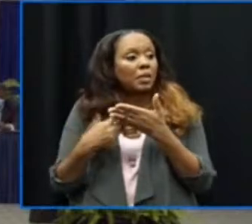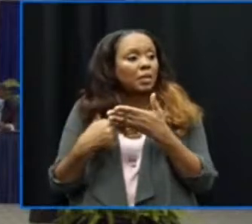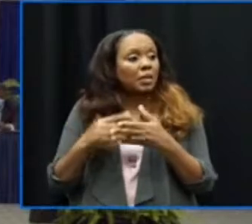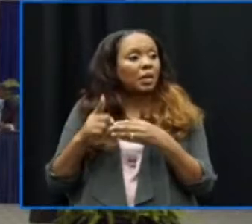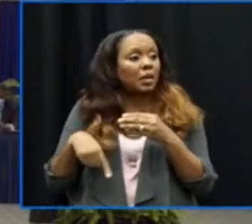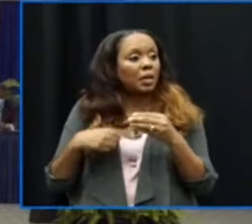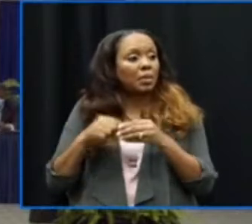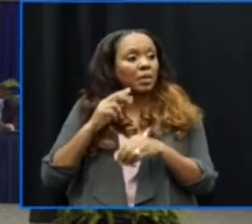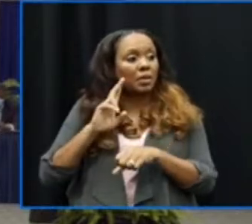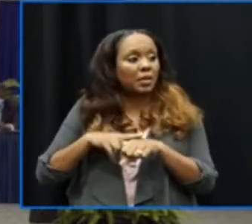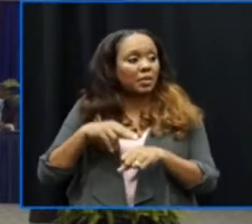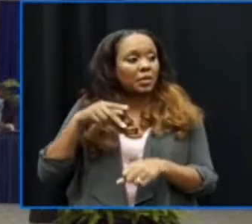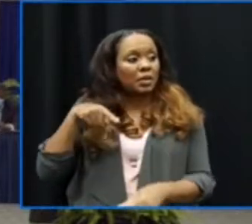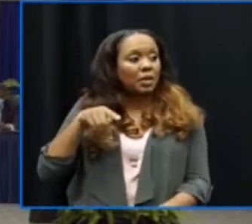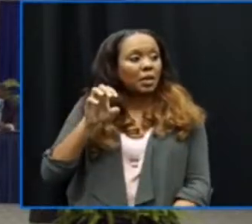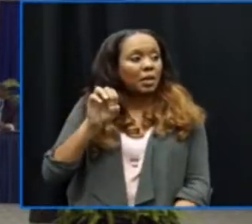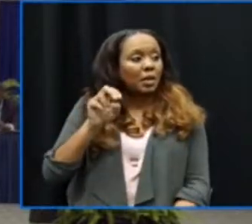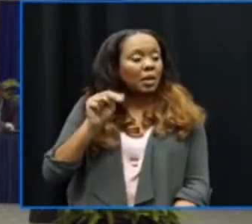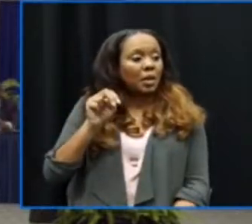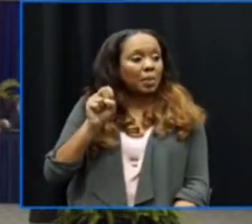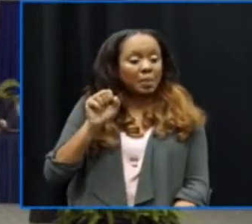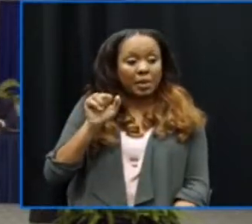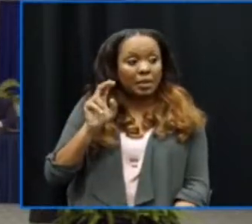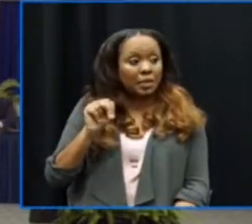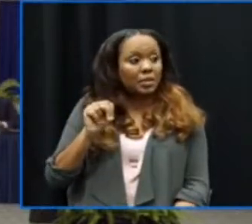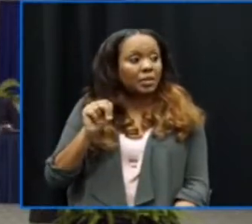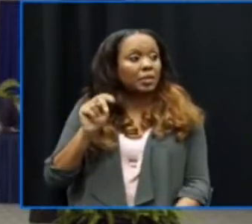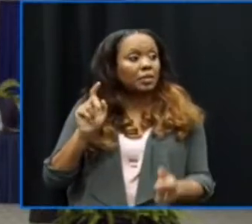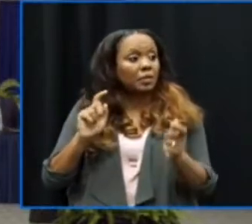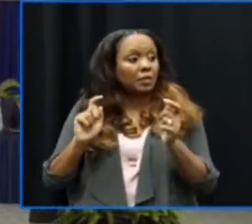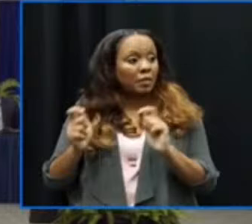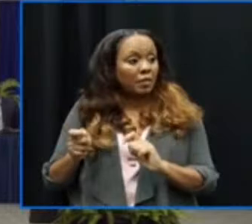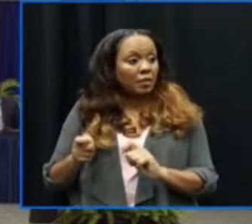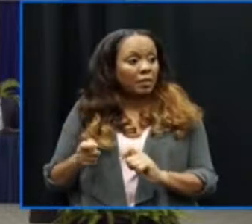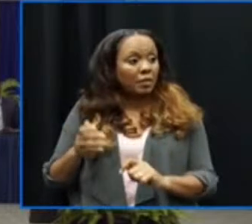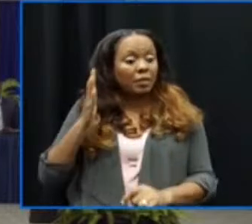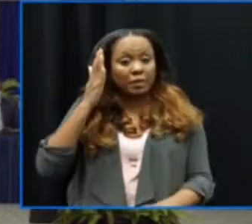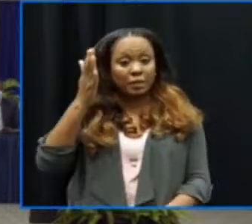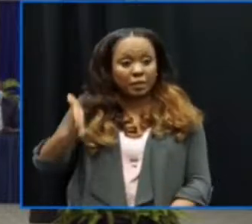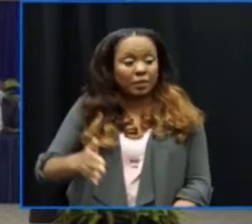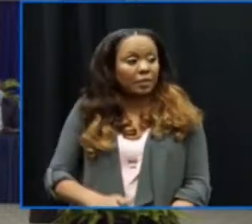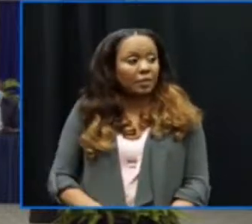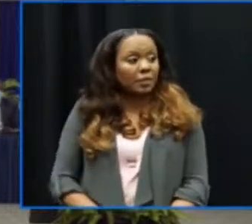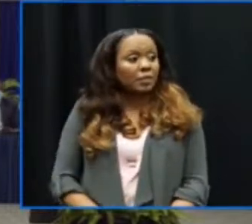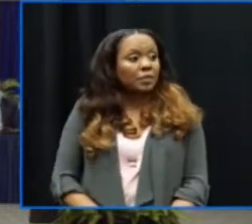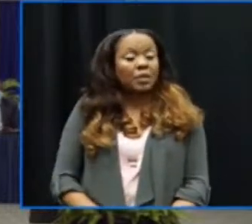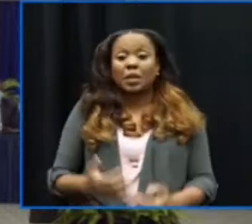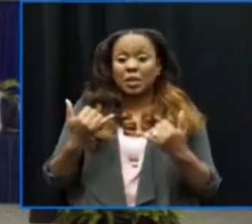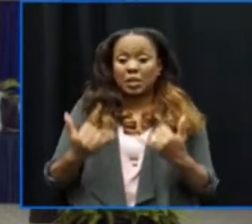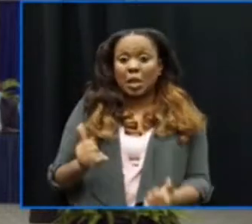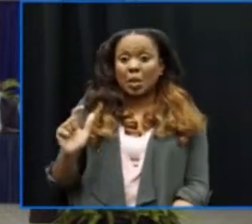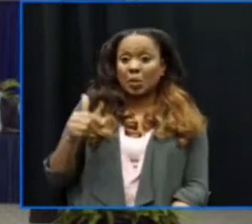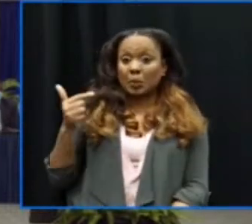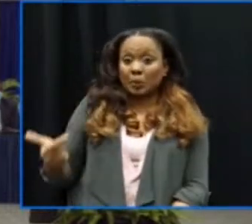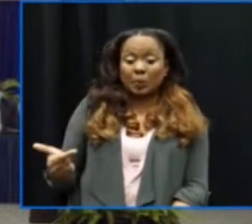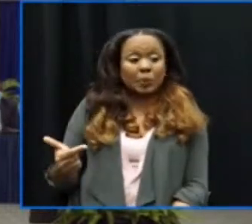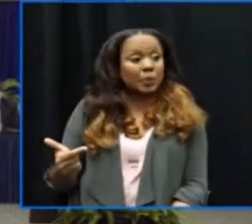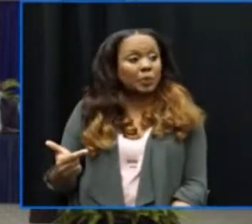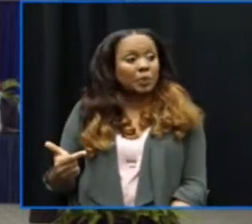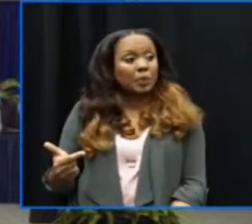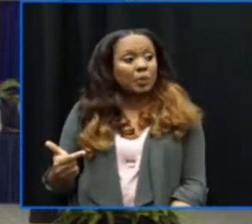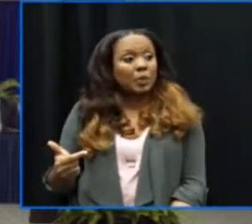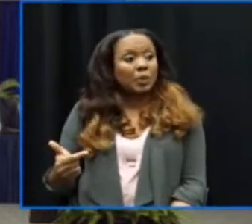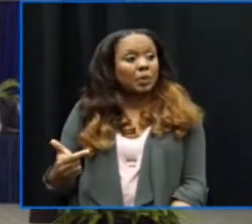pension reform beyond even the NIS as we go forward. I'd like to invite now